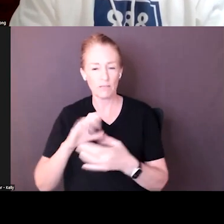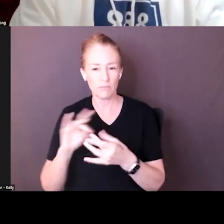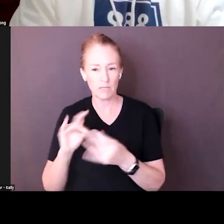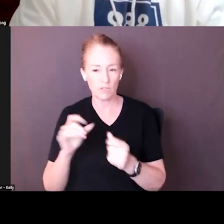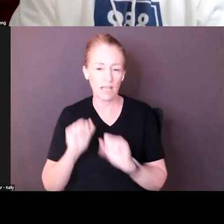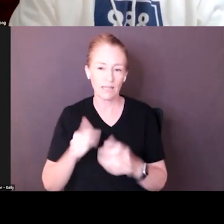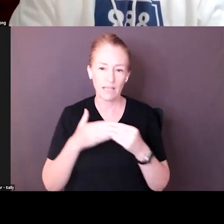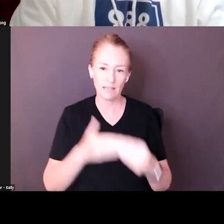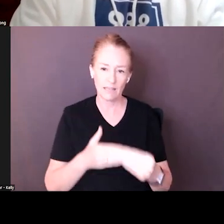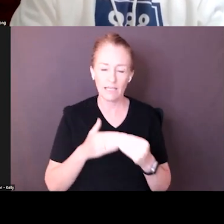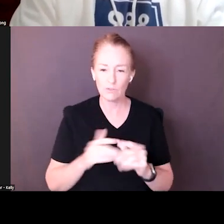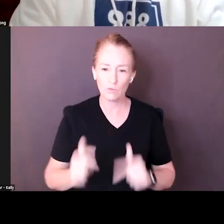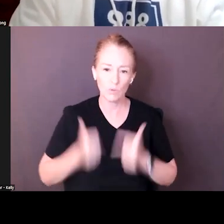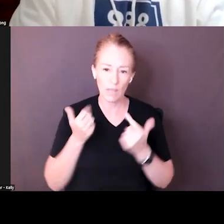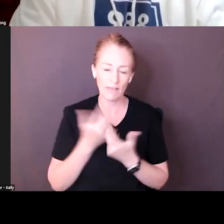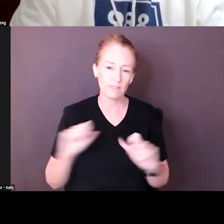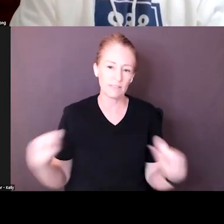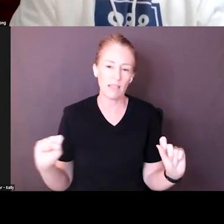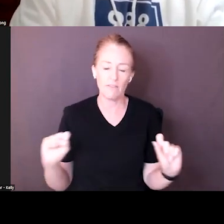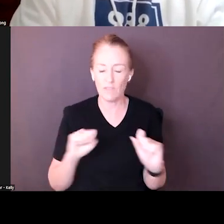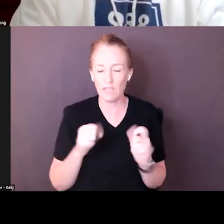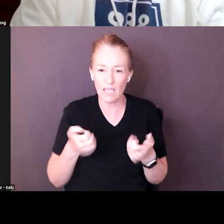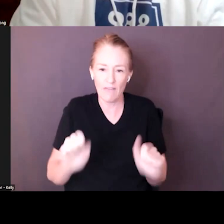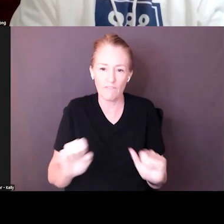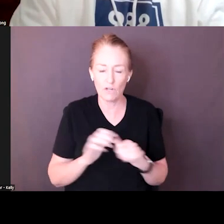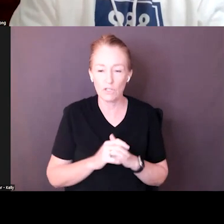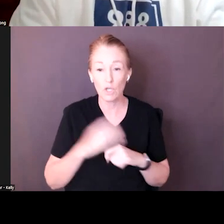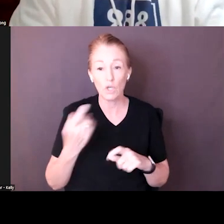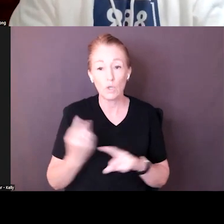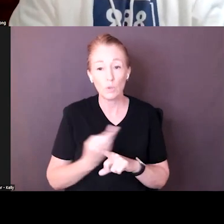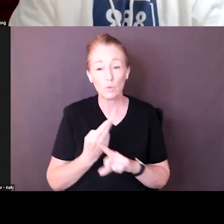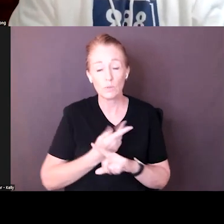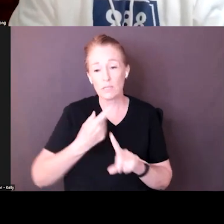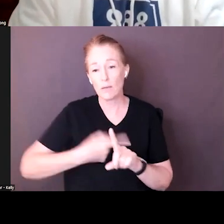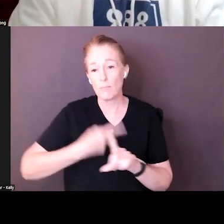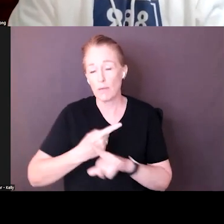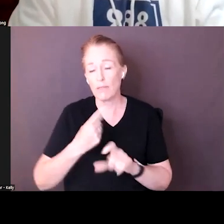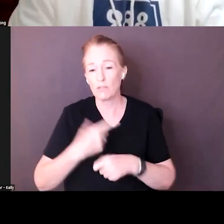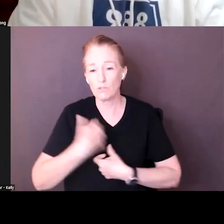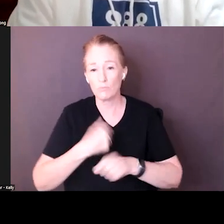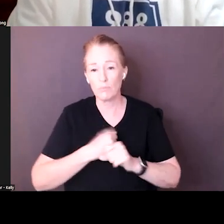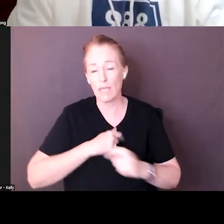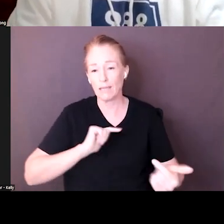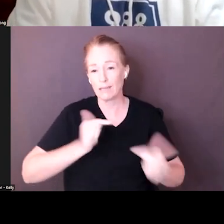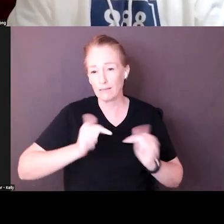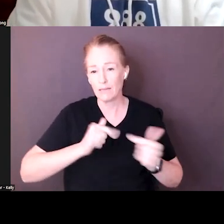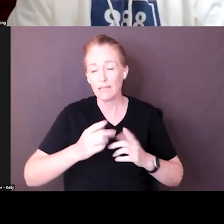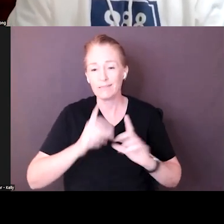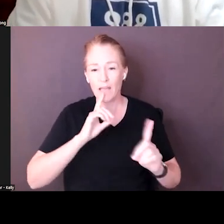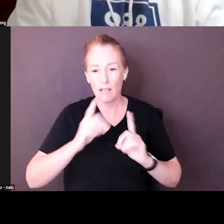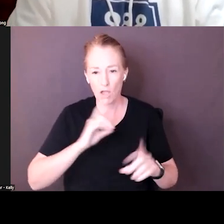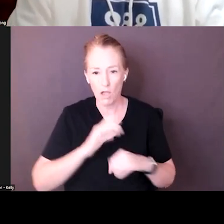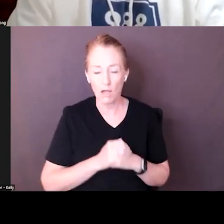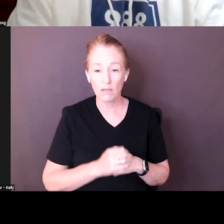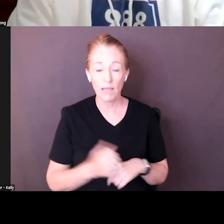and interventions. Utilize the month to create dialogue. Efforts have taught us that having a robust system that is